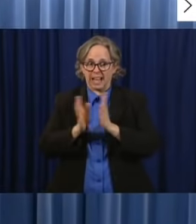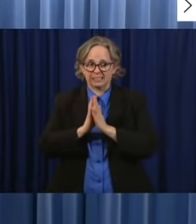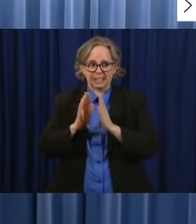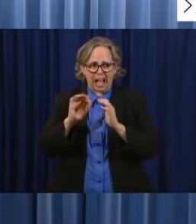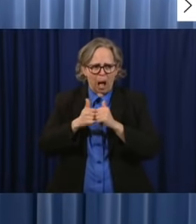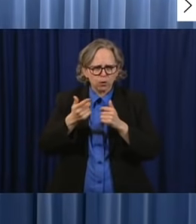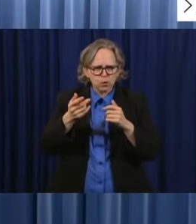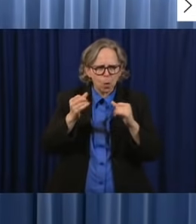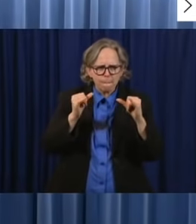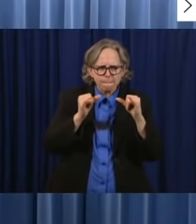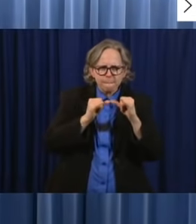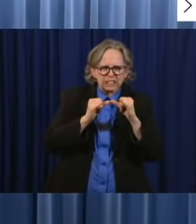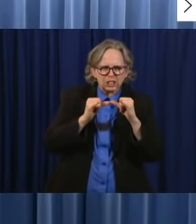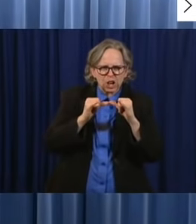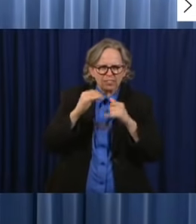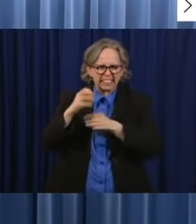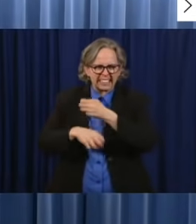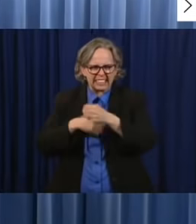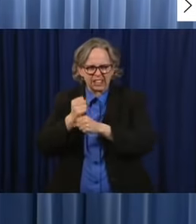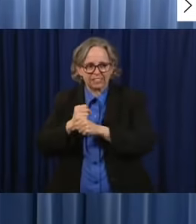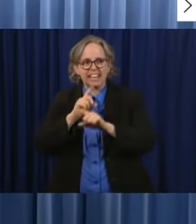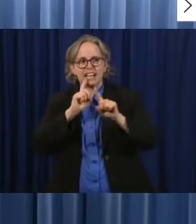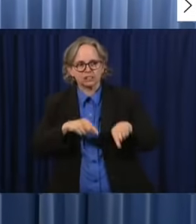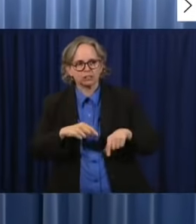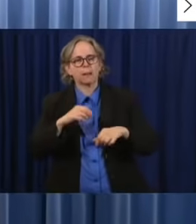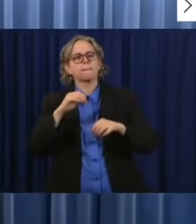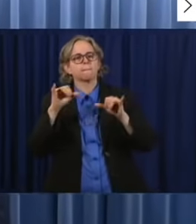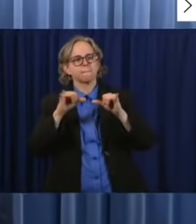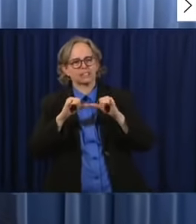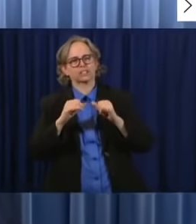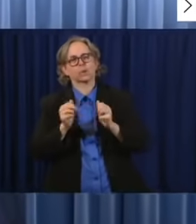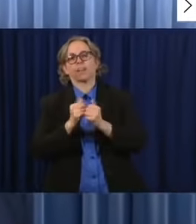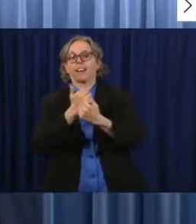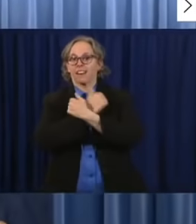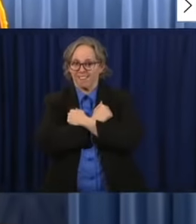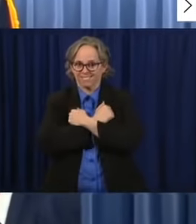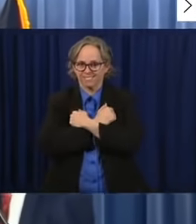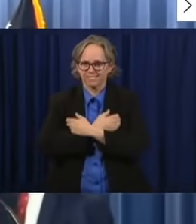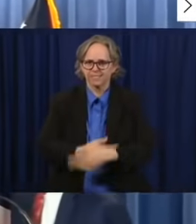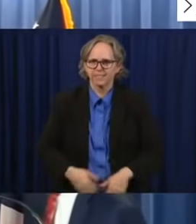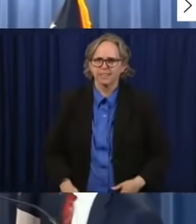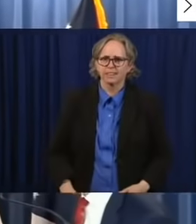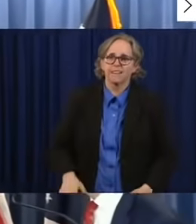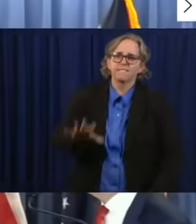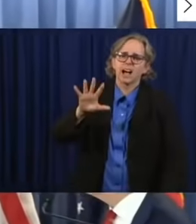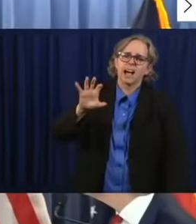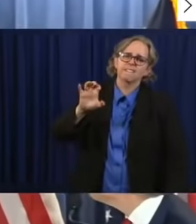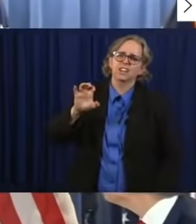measure in love. 125,600